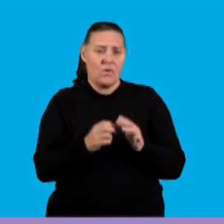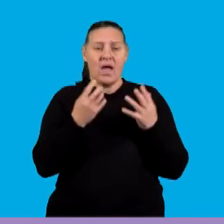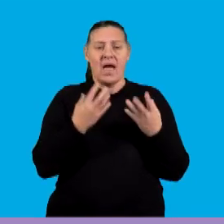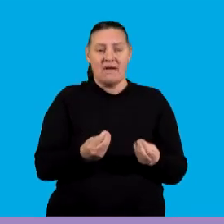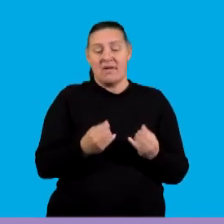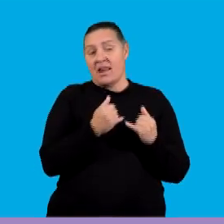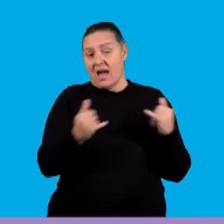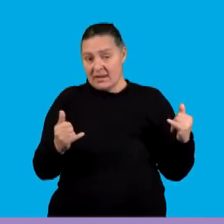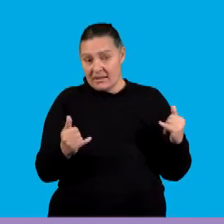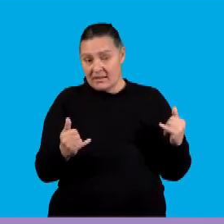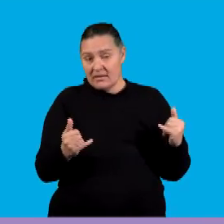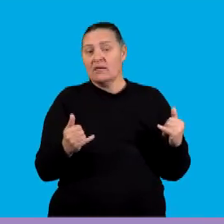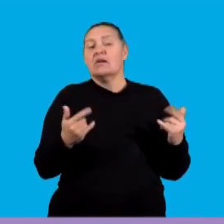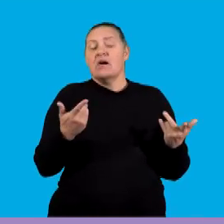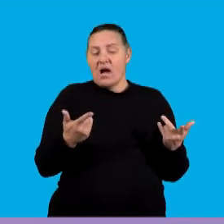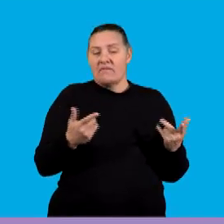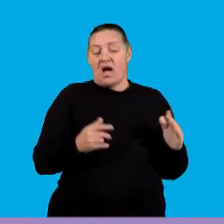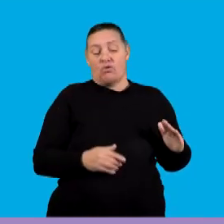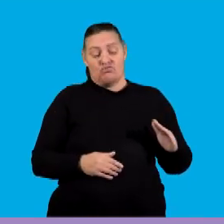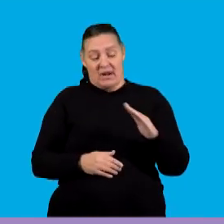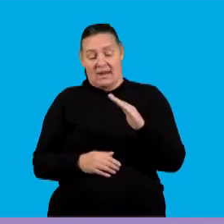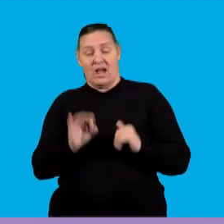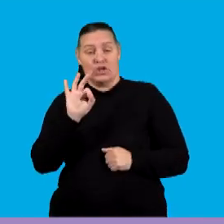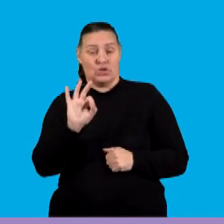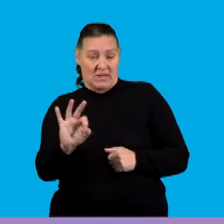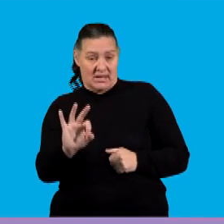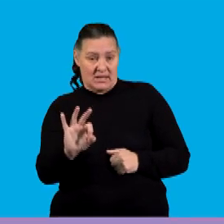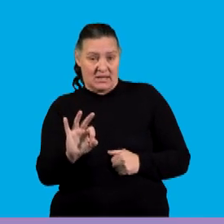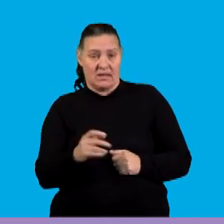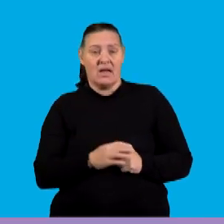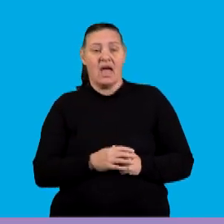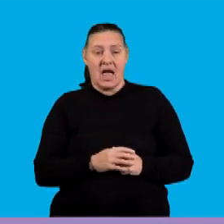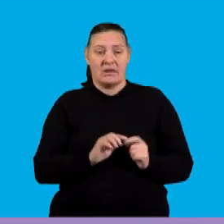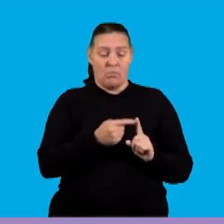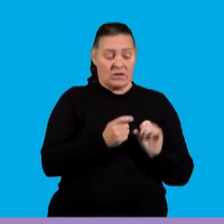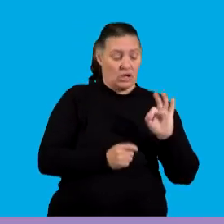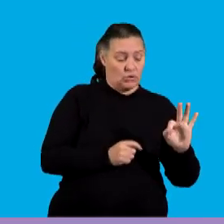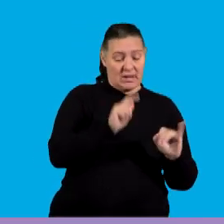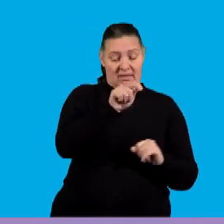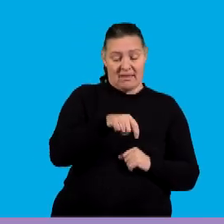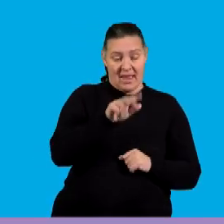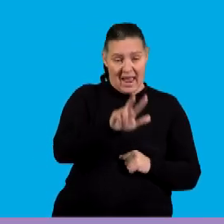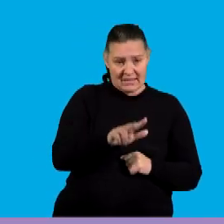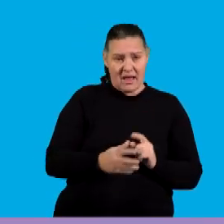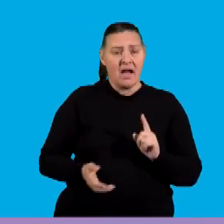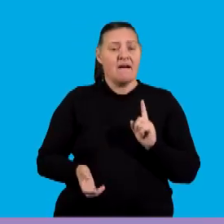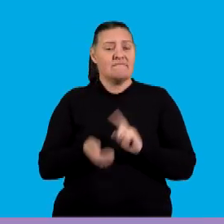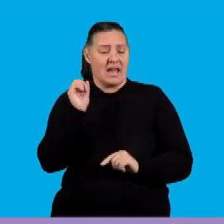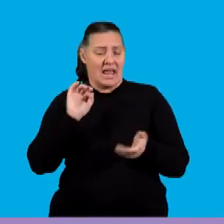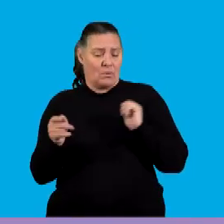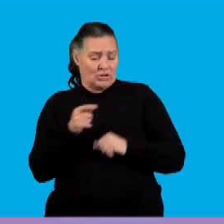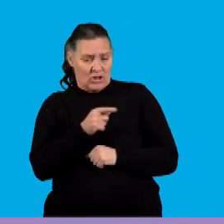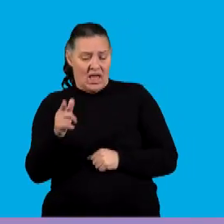have a line that has a gradient of 3 and a point 3 and 8. Find the equation of